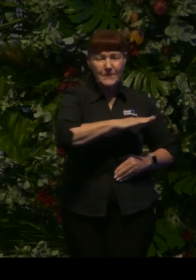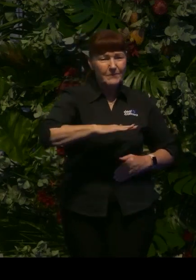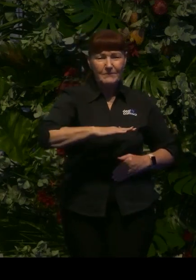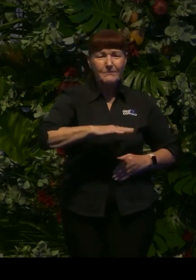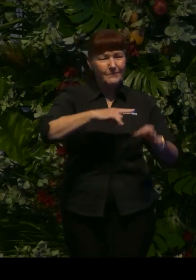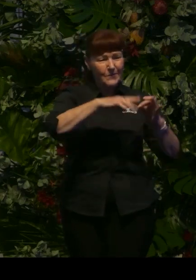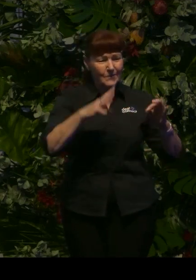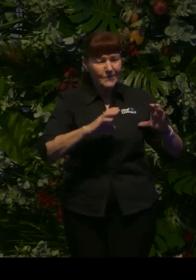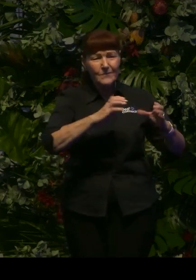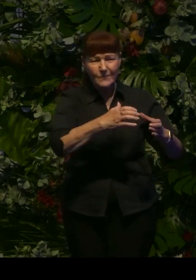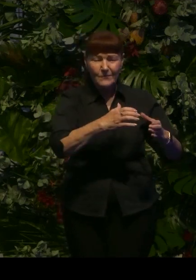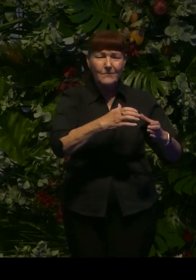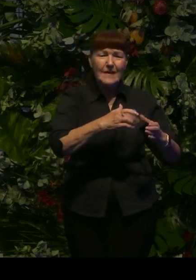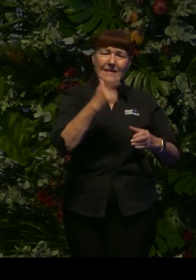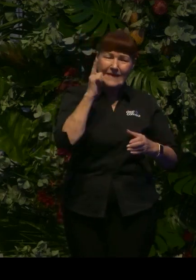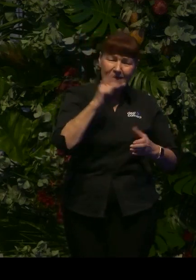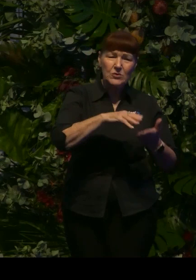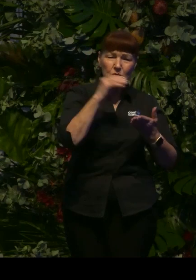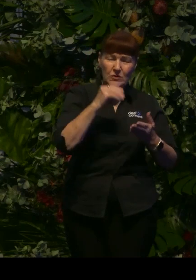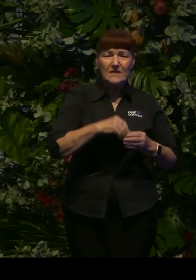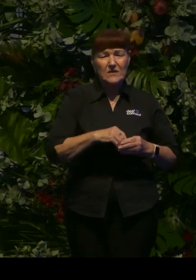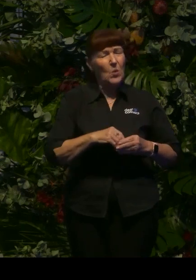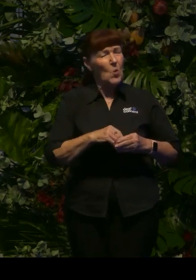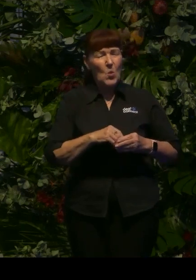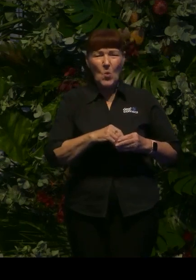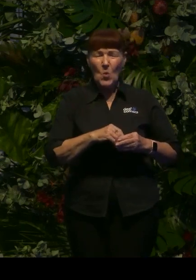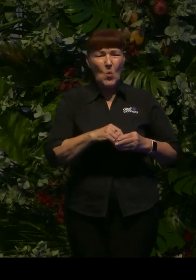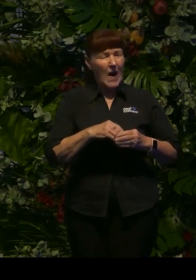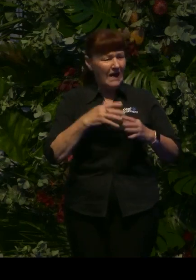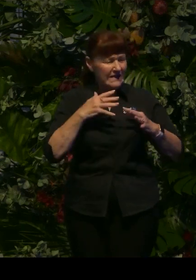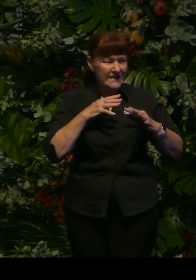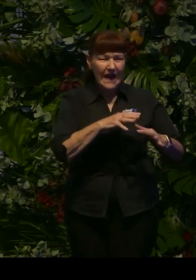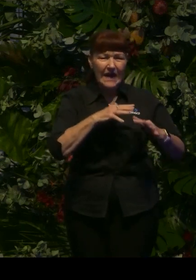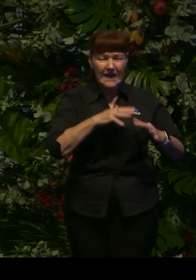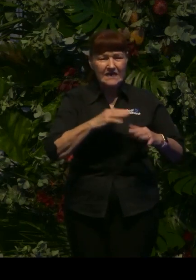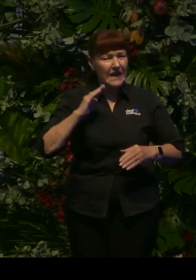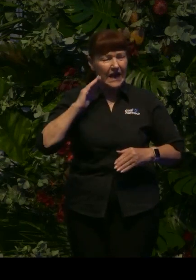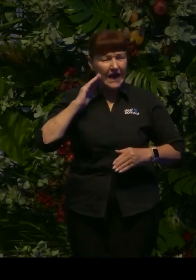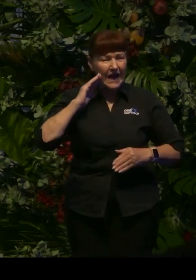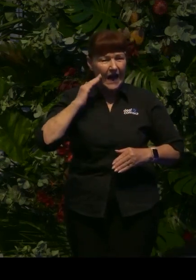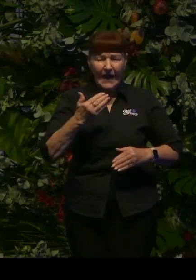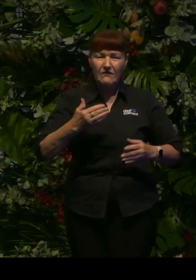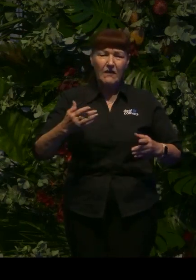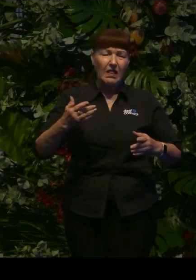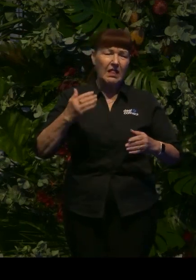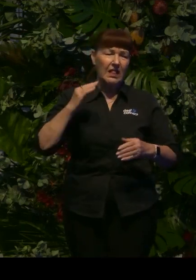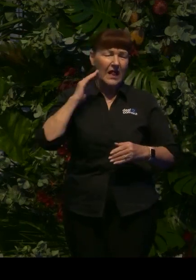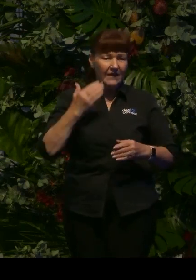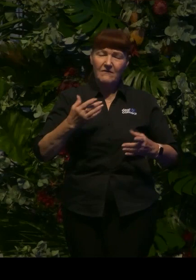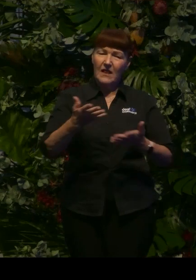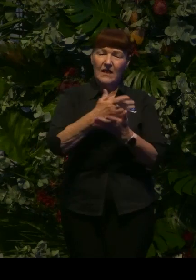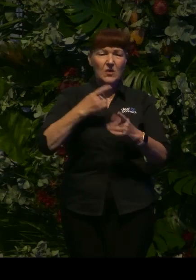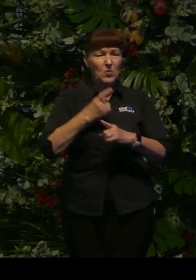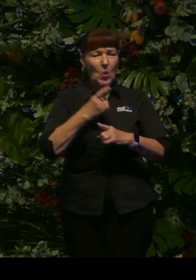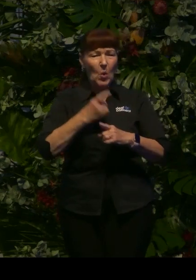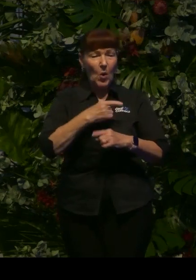LGBTQIA+ students and educators. Despite these attacks, the threat of more damaging and hateful rhetoric and bigotry, we all must